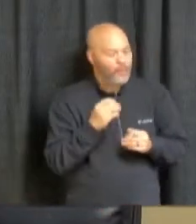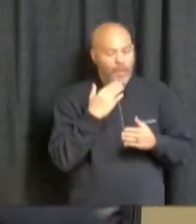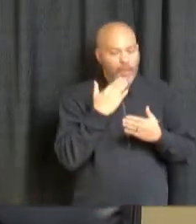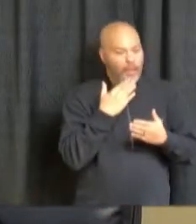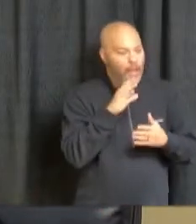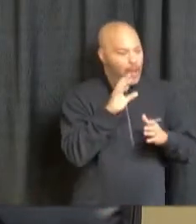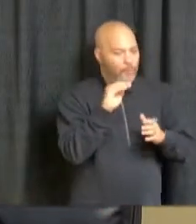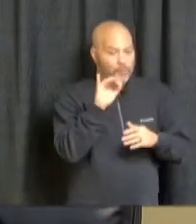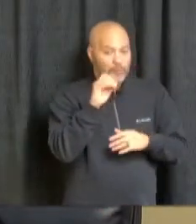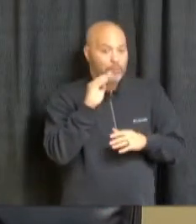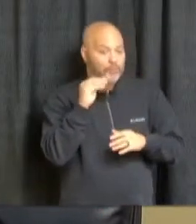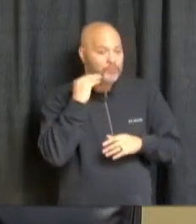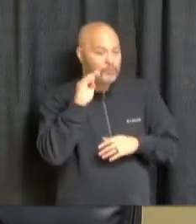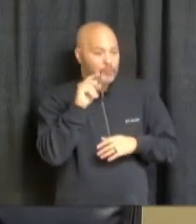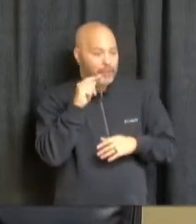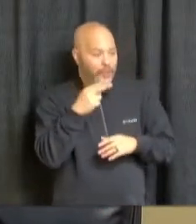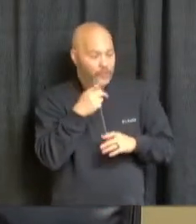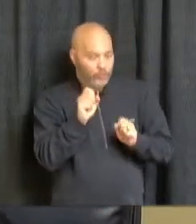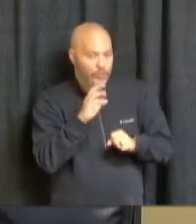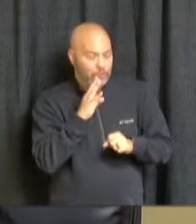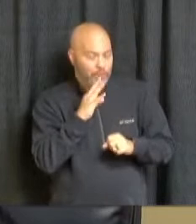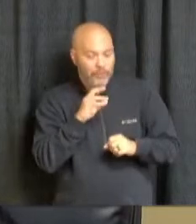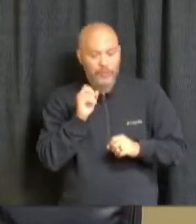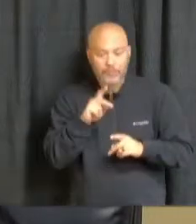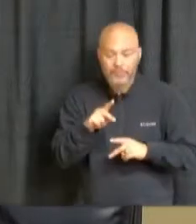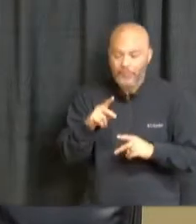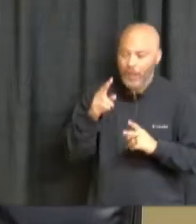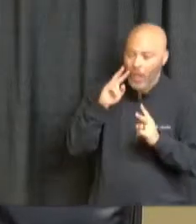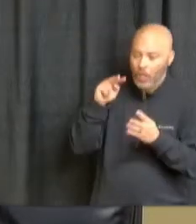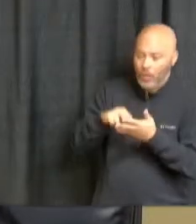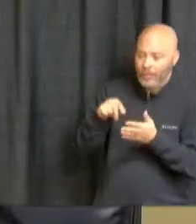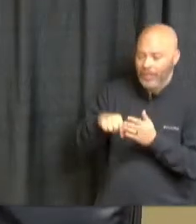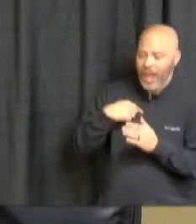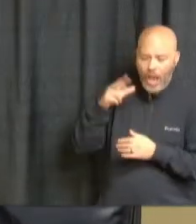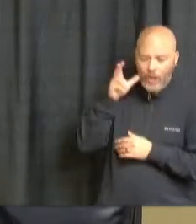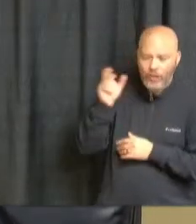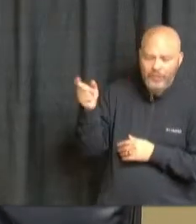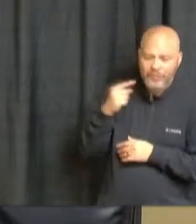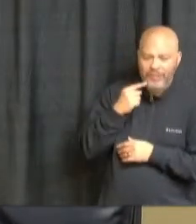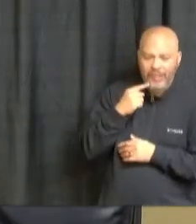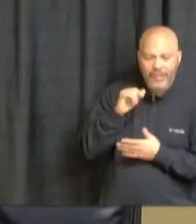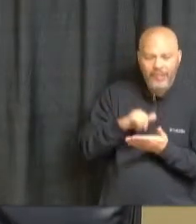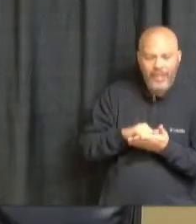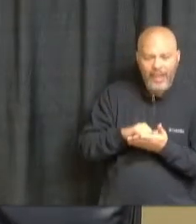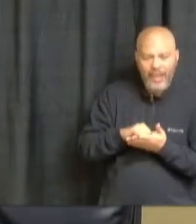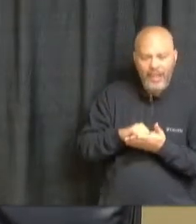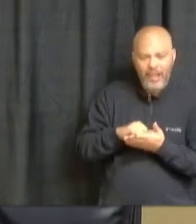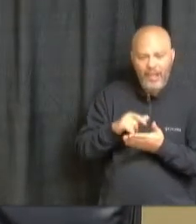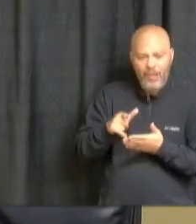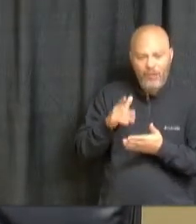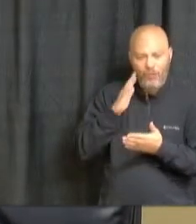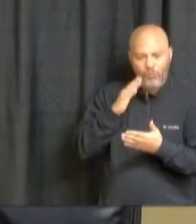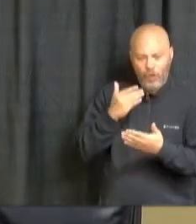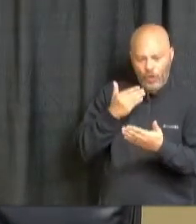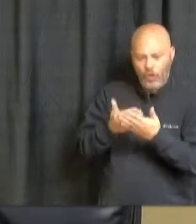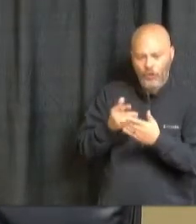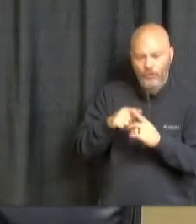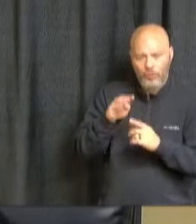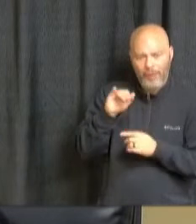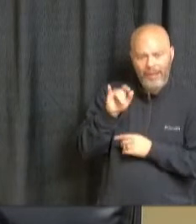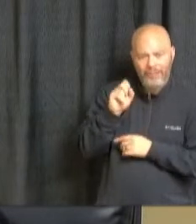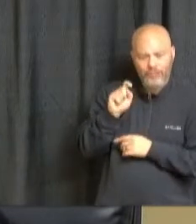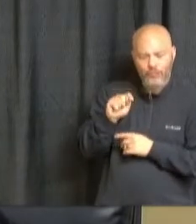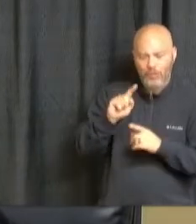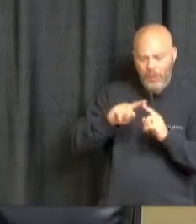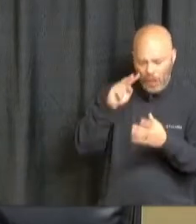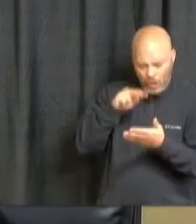sir. Looking at this map, I heard him say that the apartments were gonna be close to Madison Street, but looking at